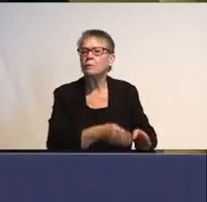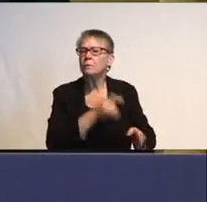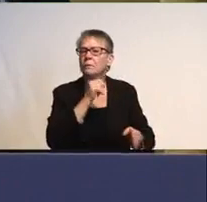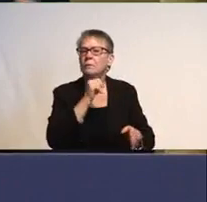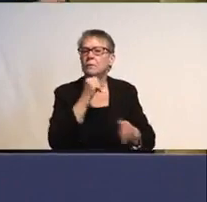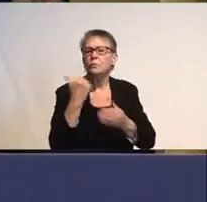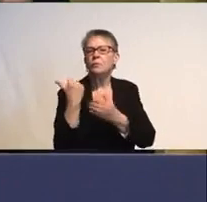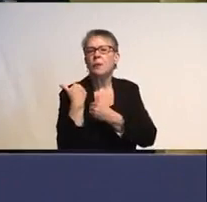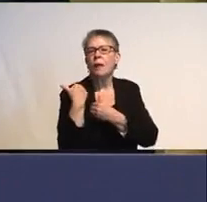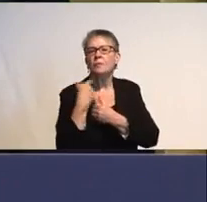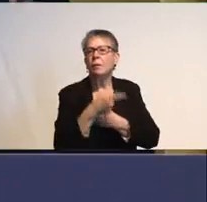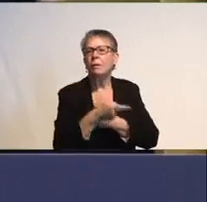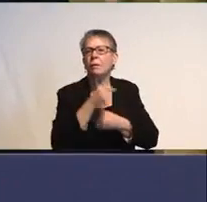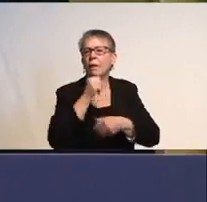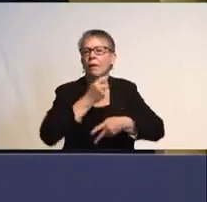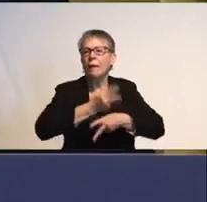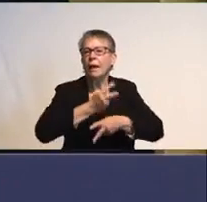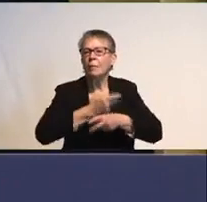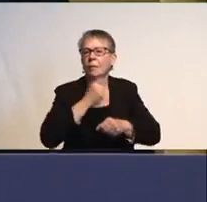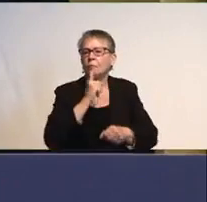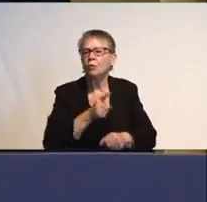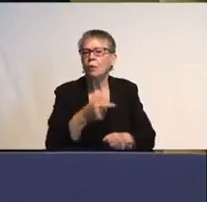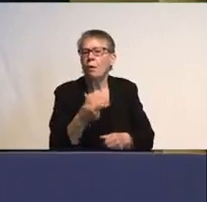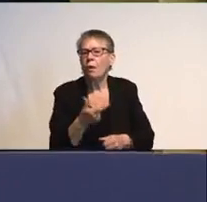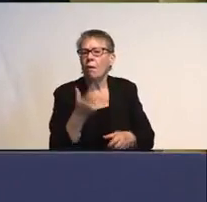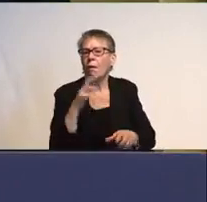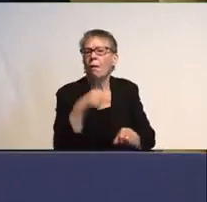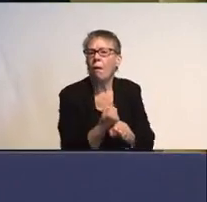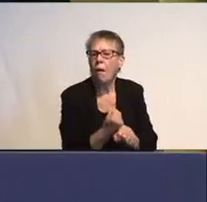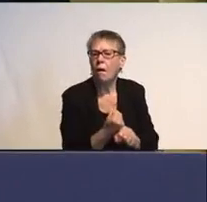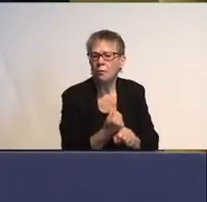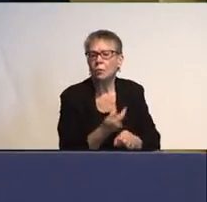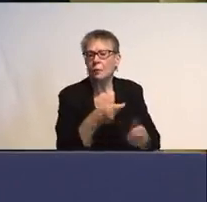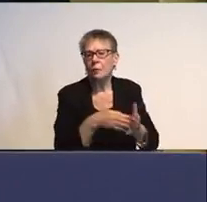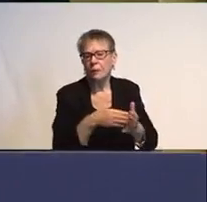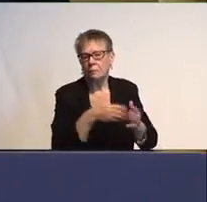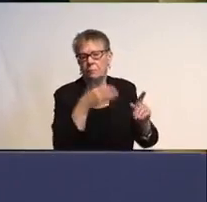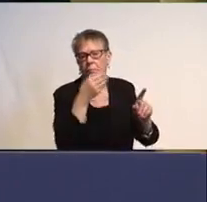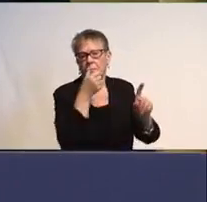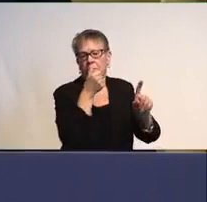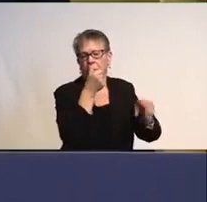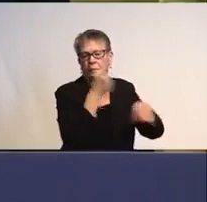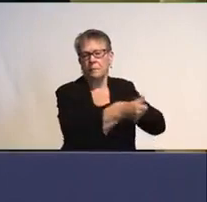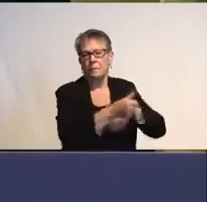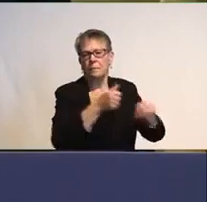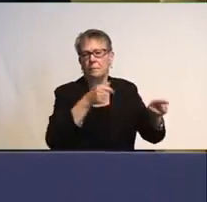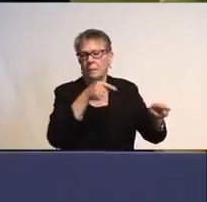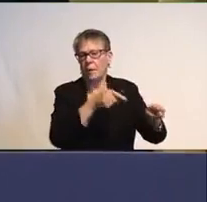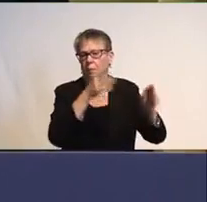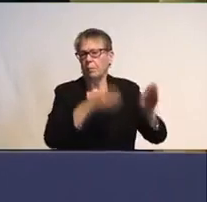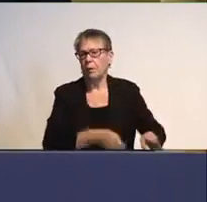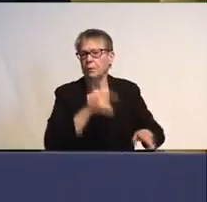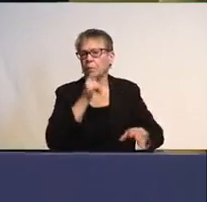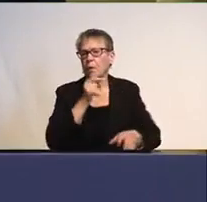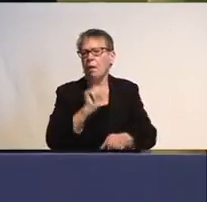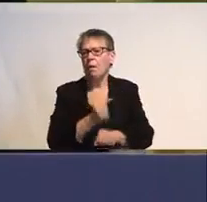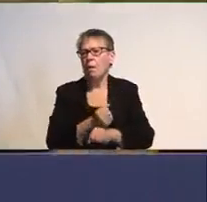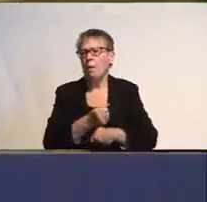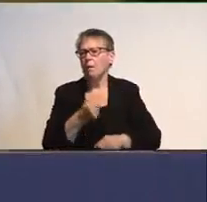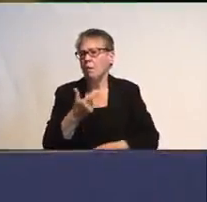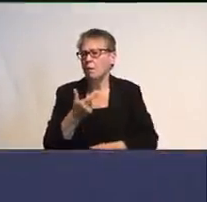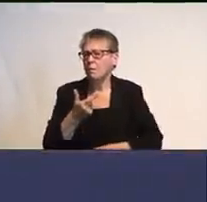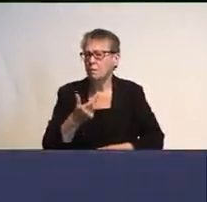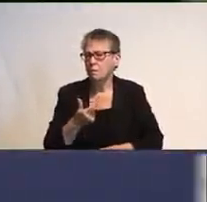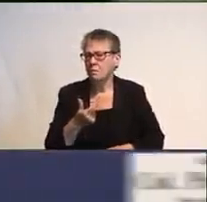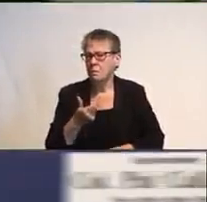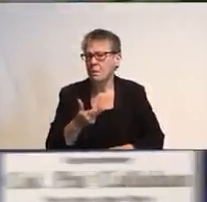you for that. Pat, anything to add on that? And then anything else on the precautions, the field hospitals that you asked about? Anything else on your... Unfortunately,